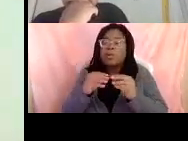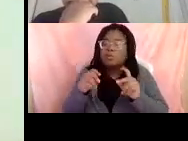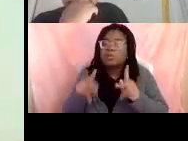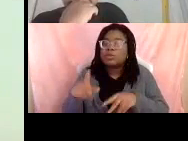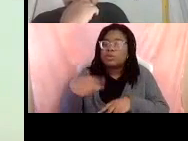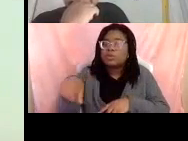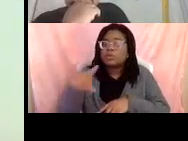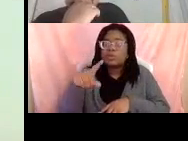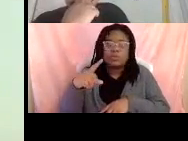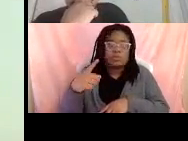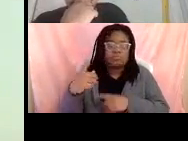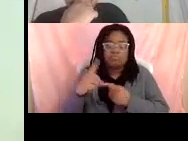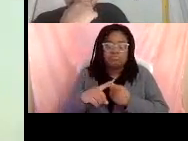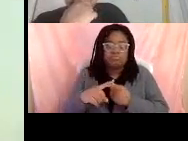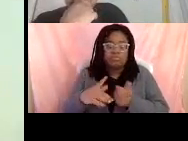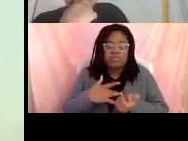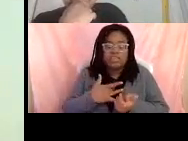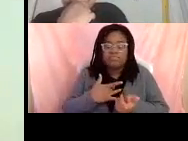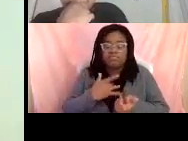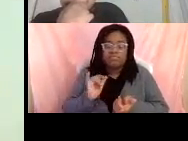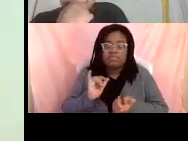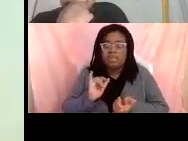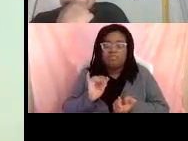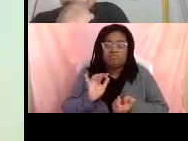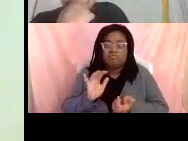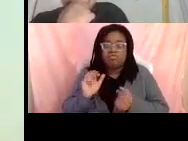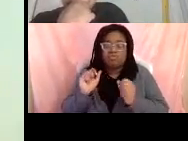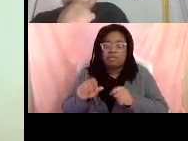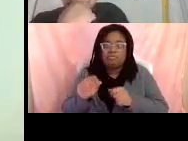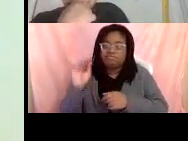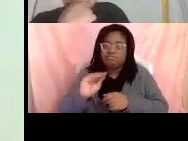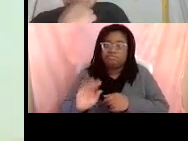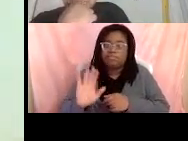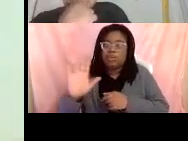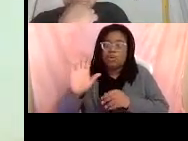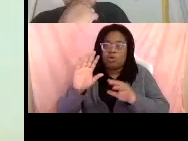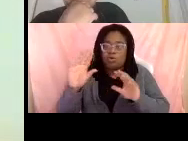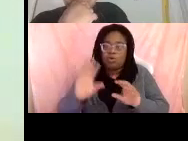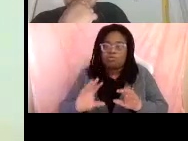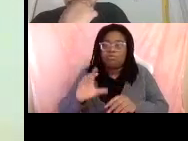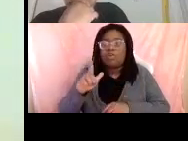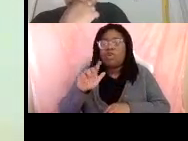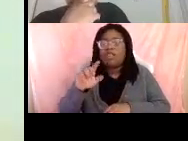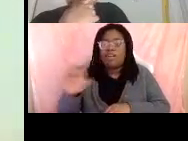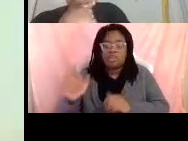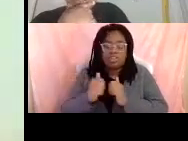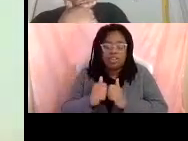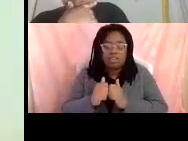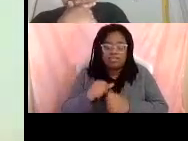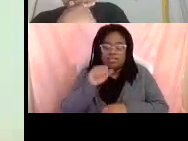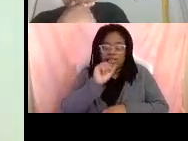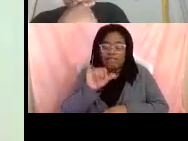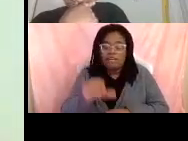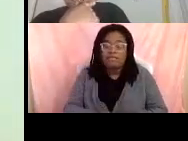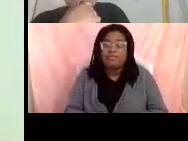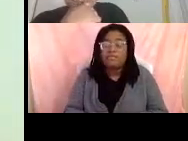opportunity to build your collage together. Love that. Jonathan